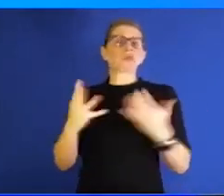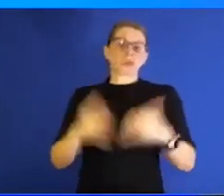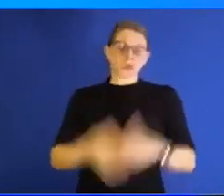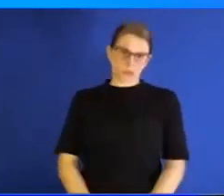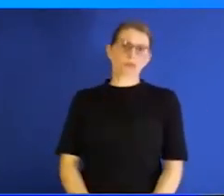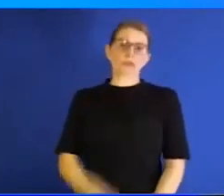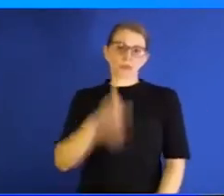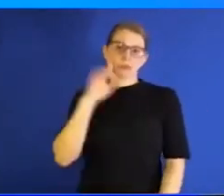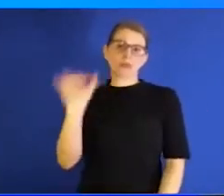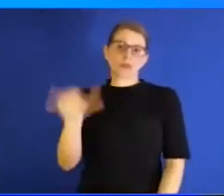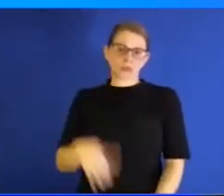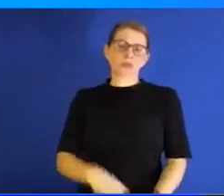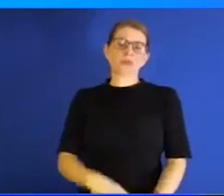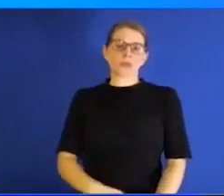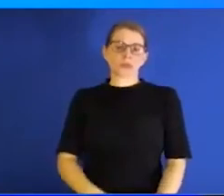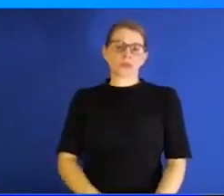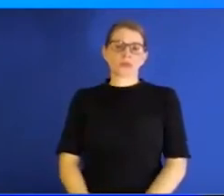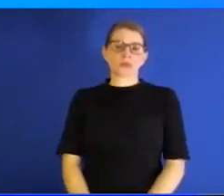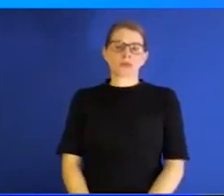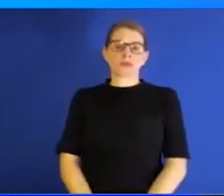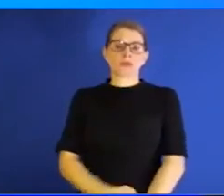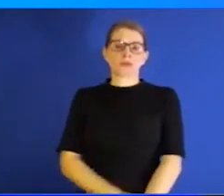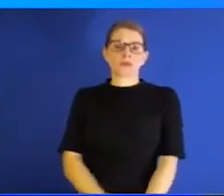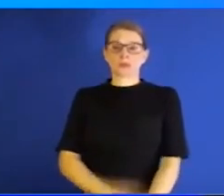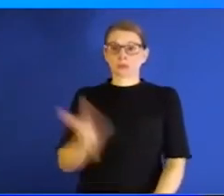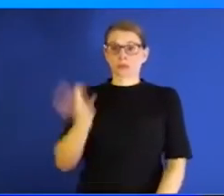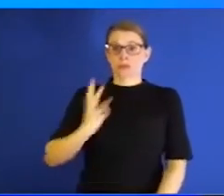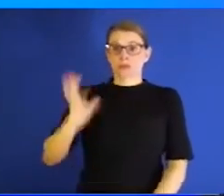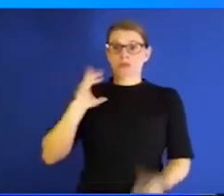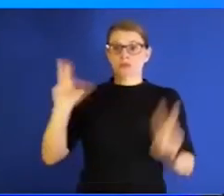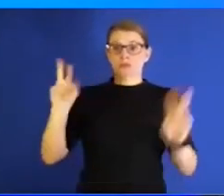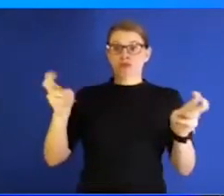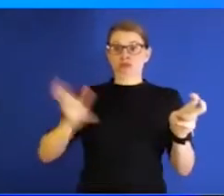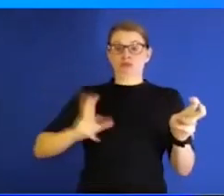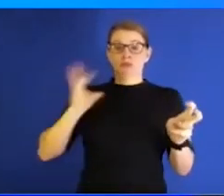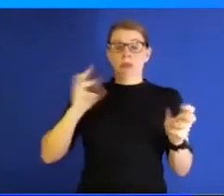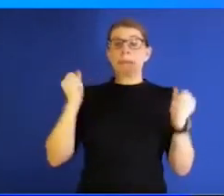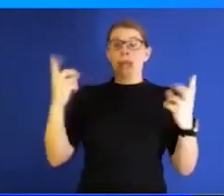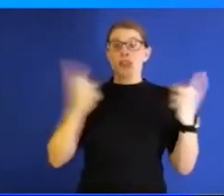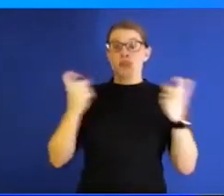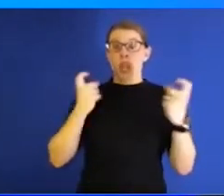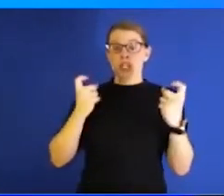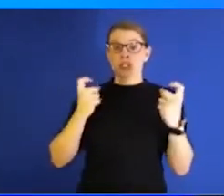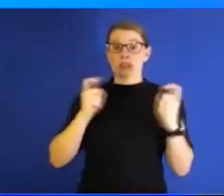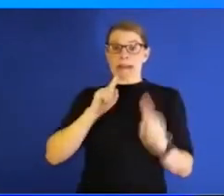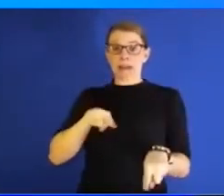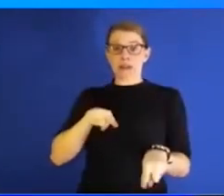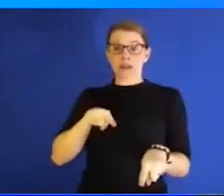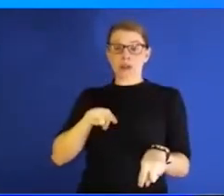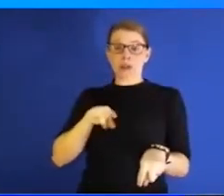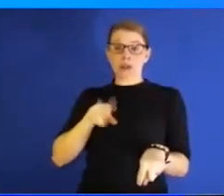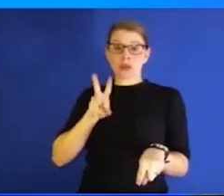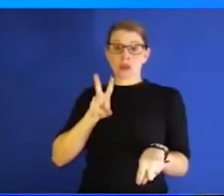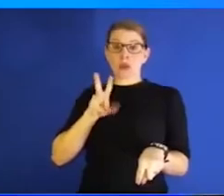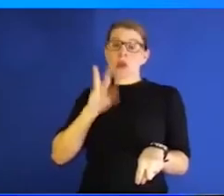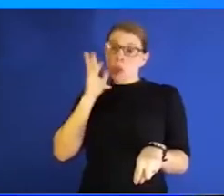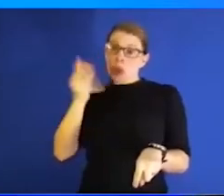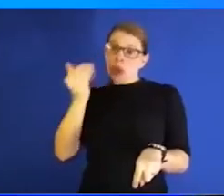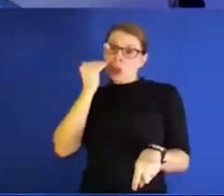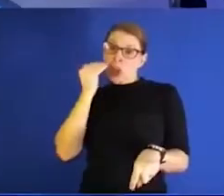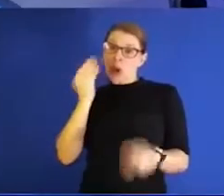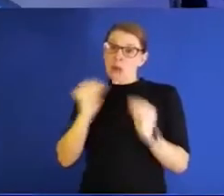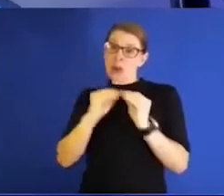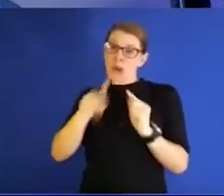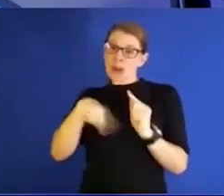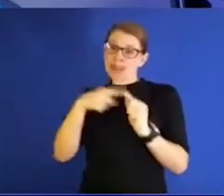And our fondest saying back then was, you know, there were lots of questions. And the answer was always, well, no more in two weeks. Yep. We were building the